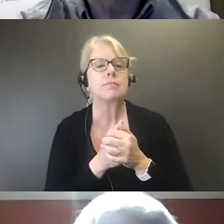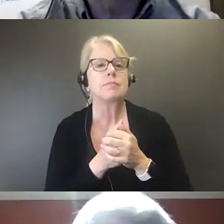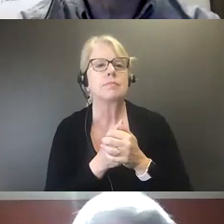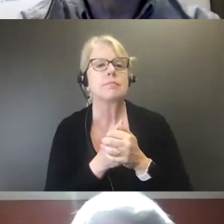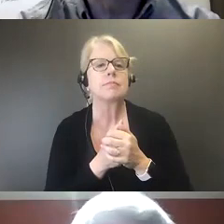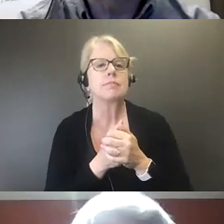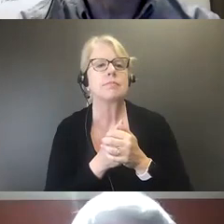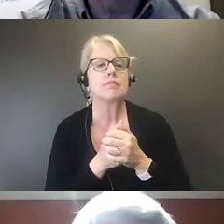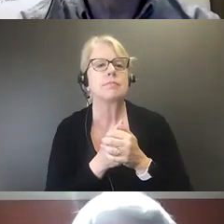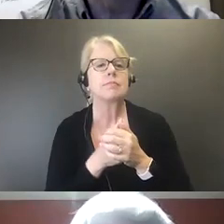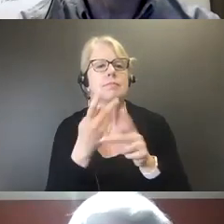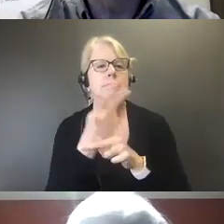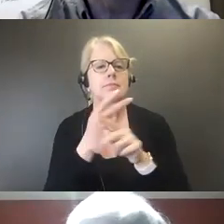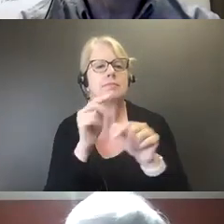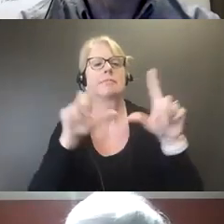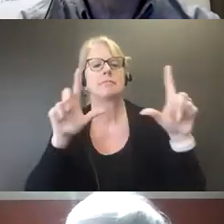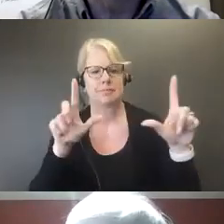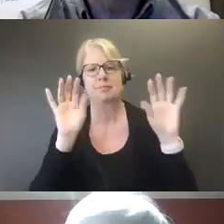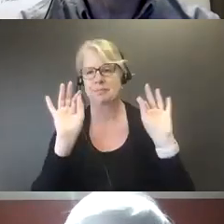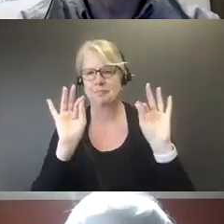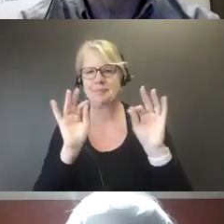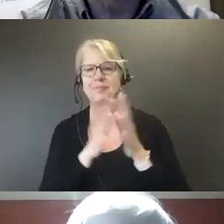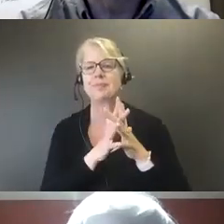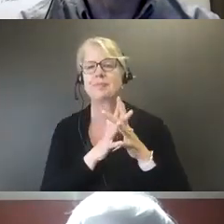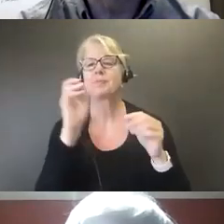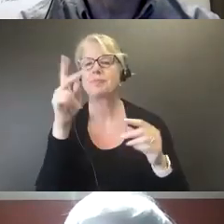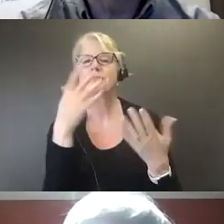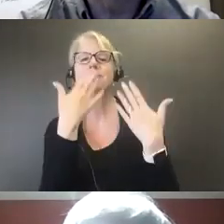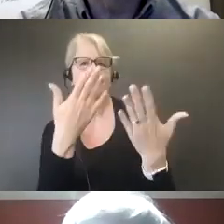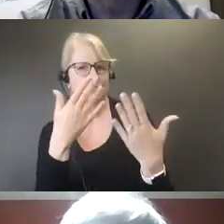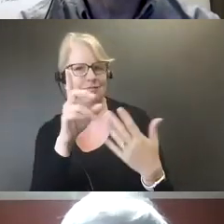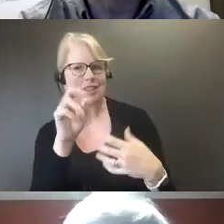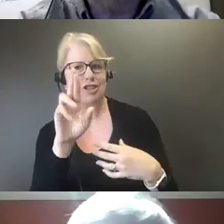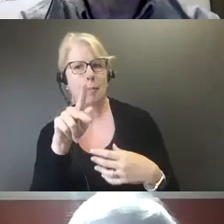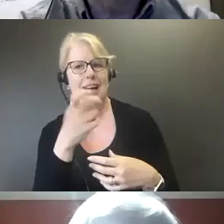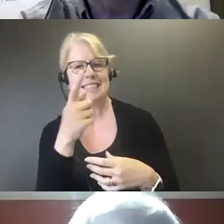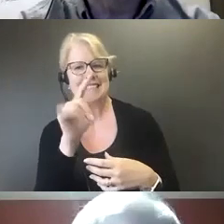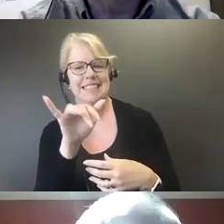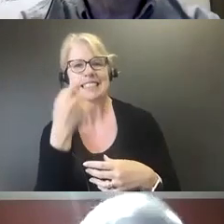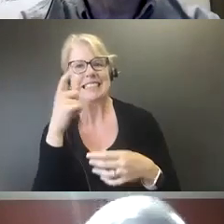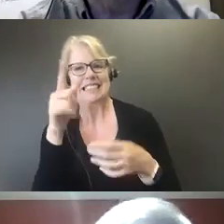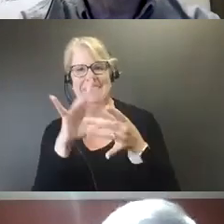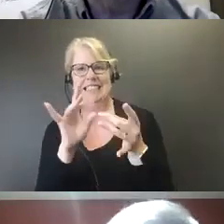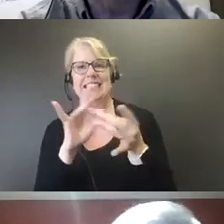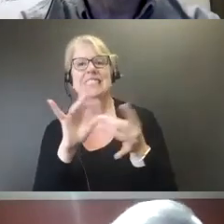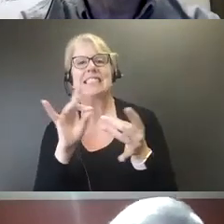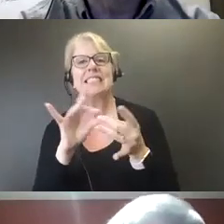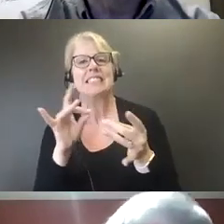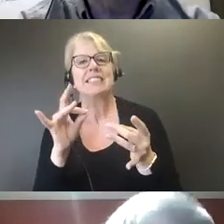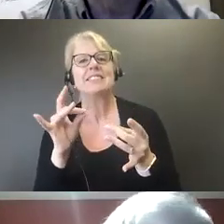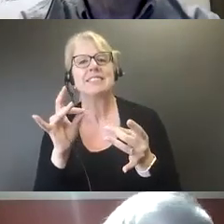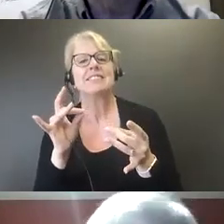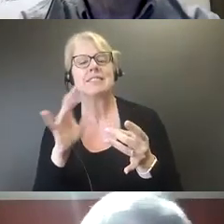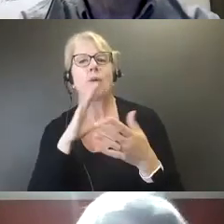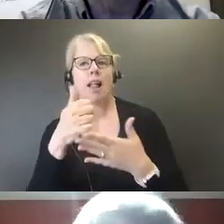Just trying to, there we go. Thank you, Dr. Puxty. A lot of what you've just shared with us will